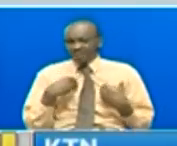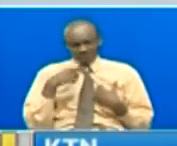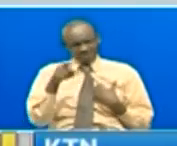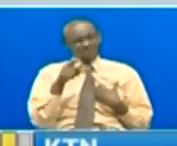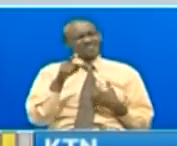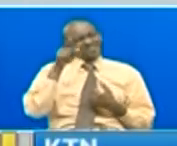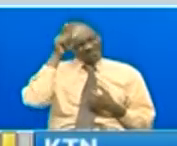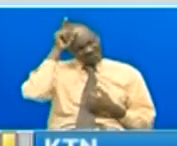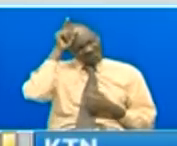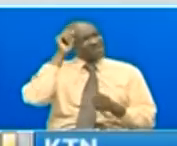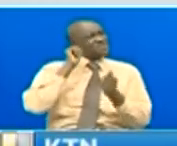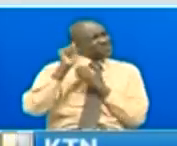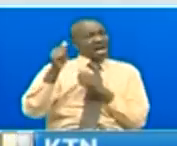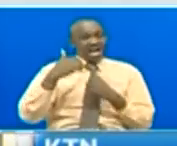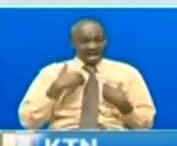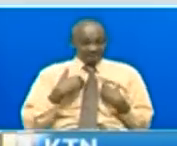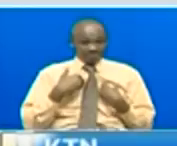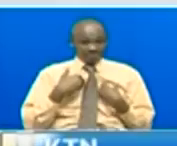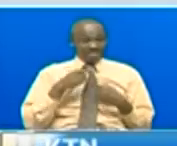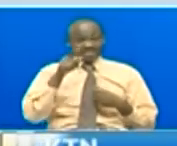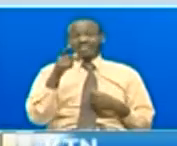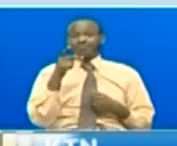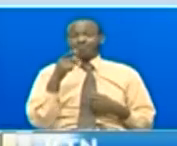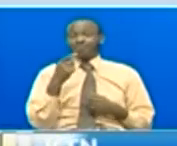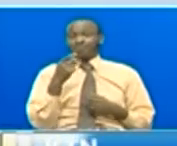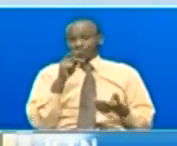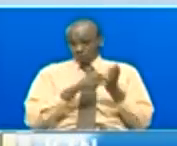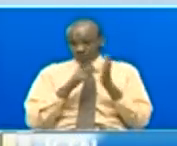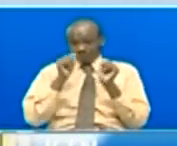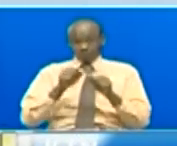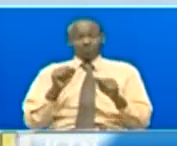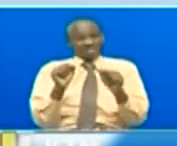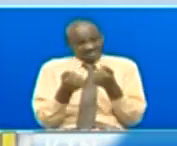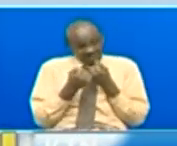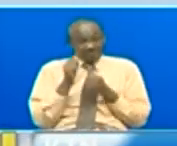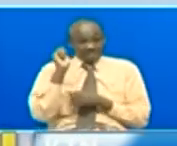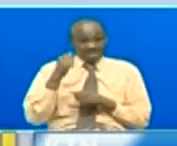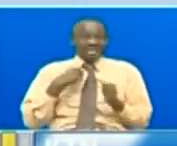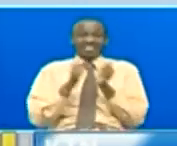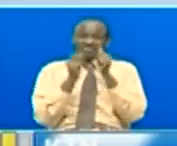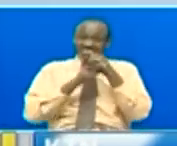remote areas of Kenya. It's estimated that the project will save the country 17 billion shillings